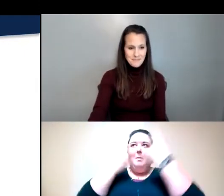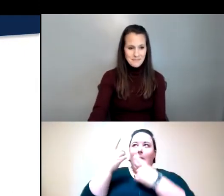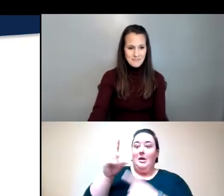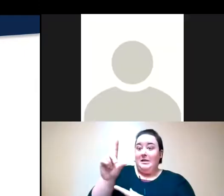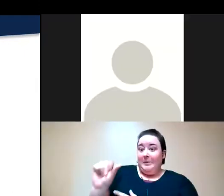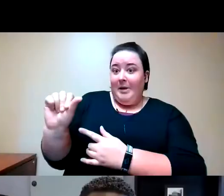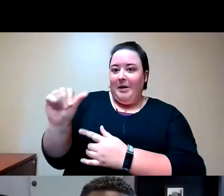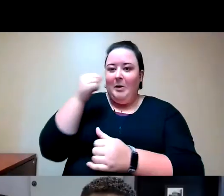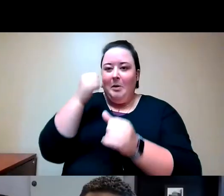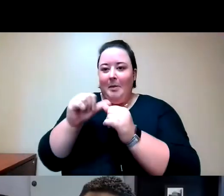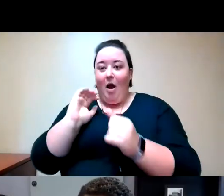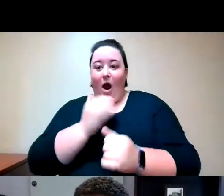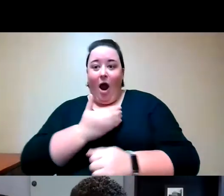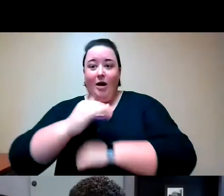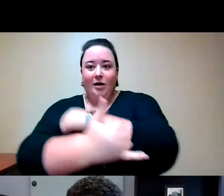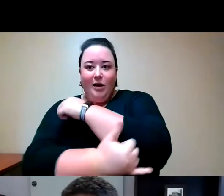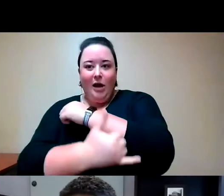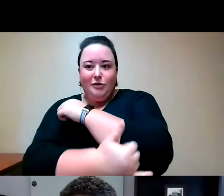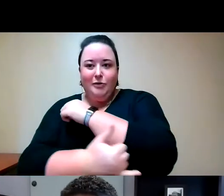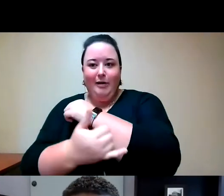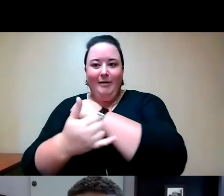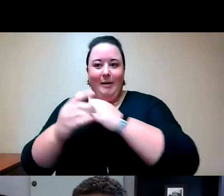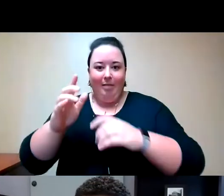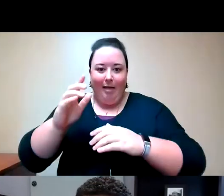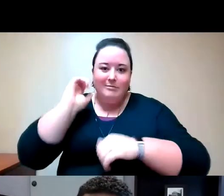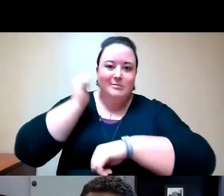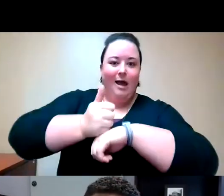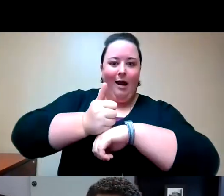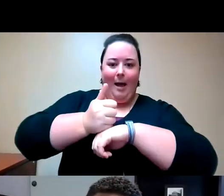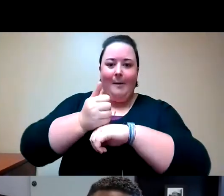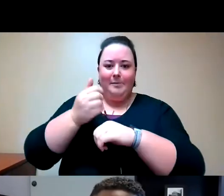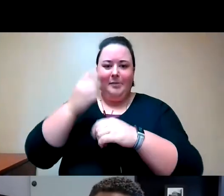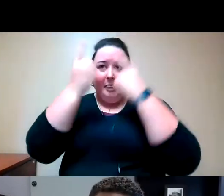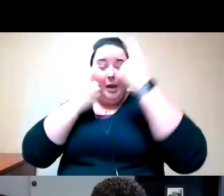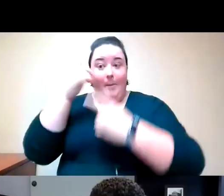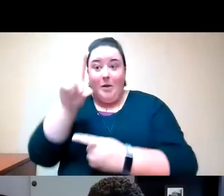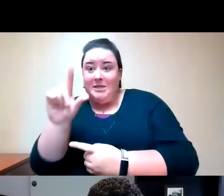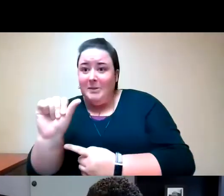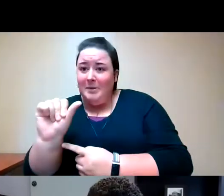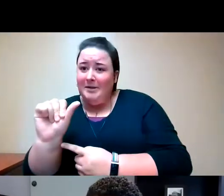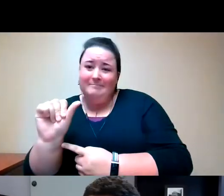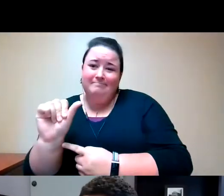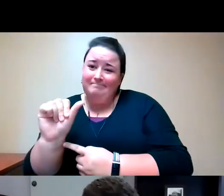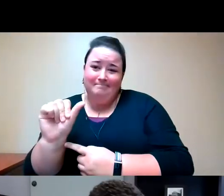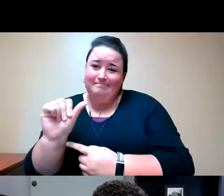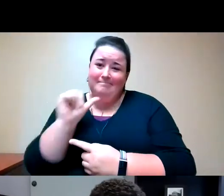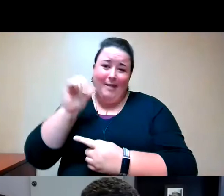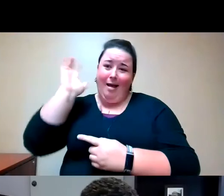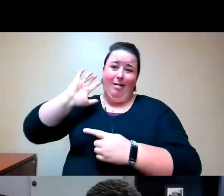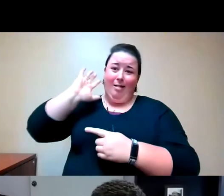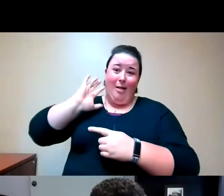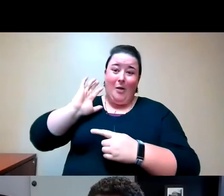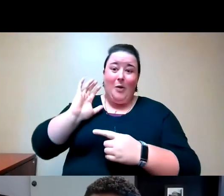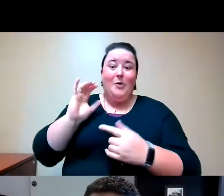was not built with disability in mind. And so therefore, when I talk about ableism, that is the